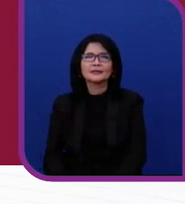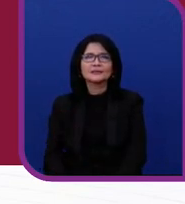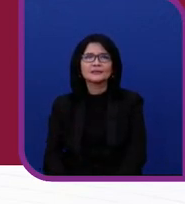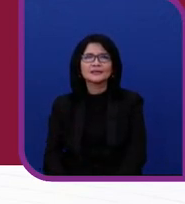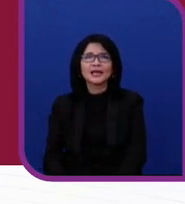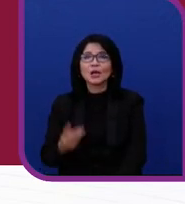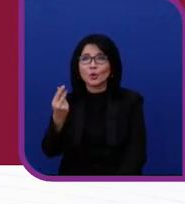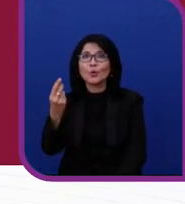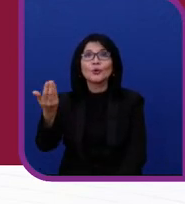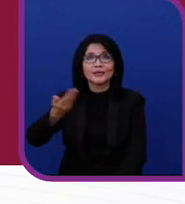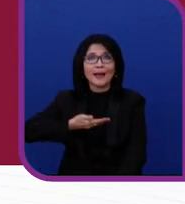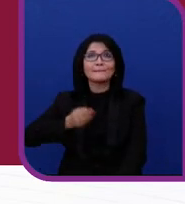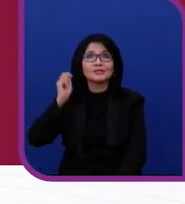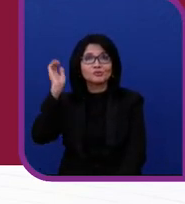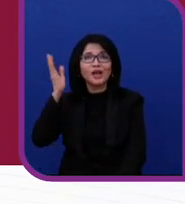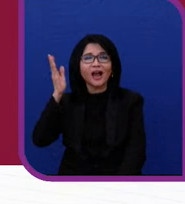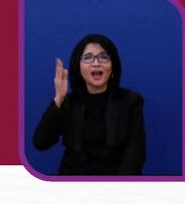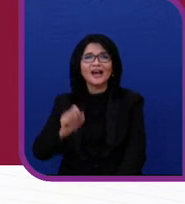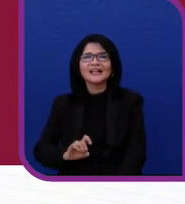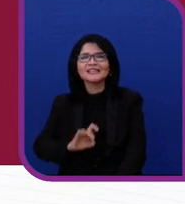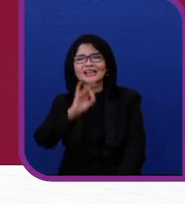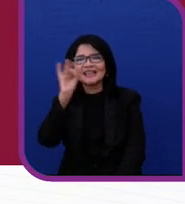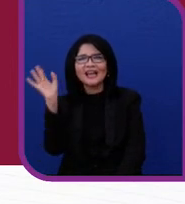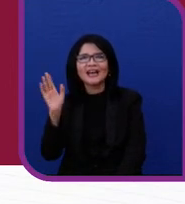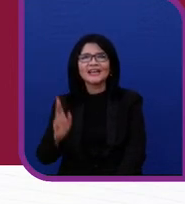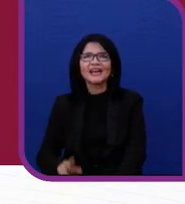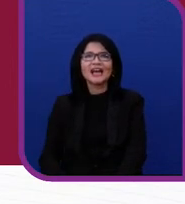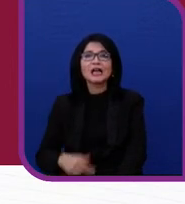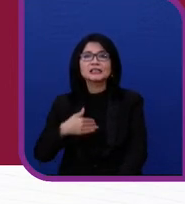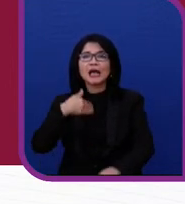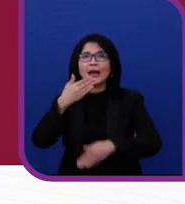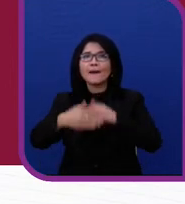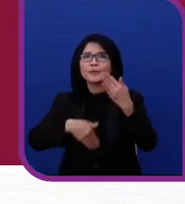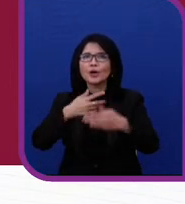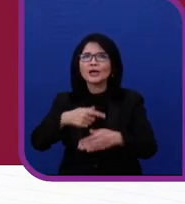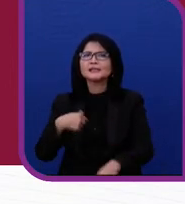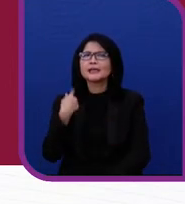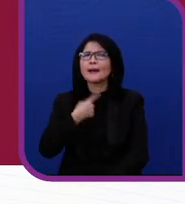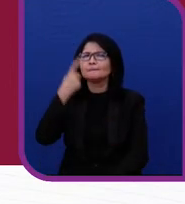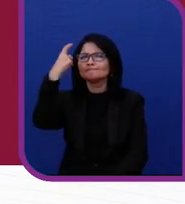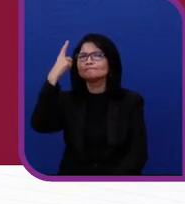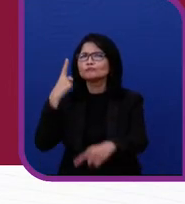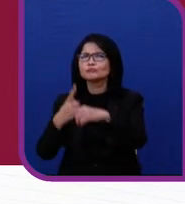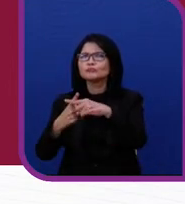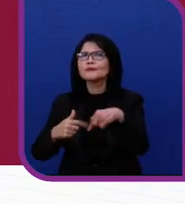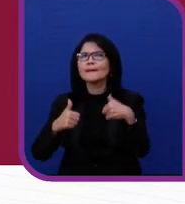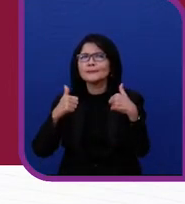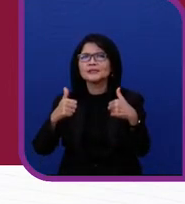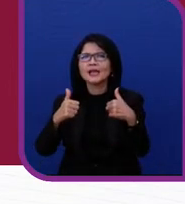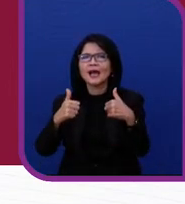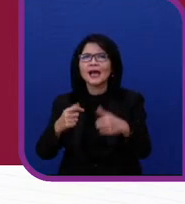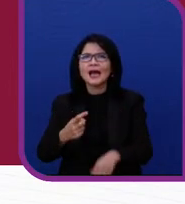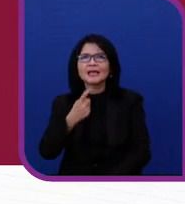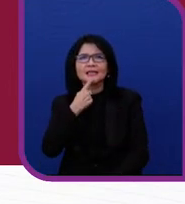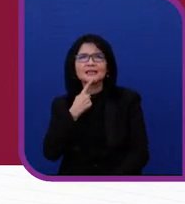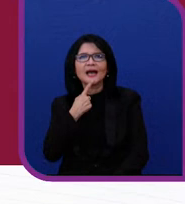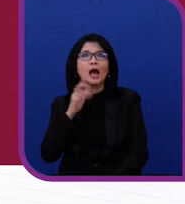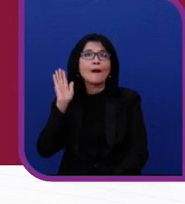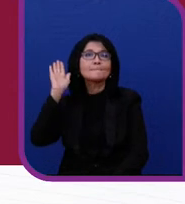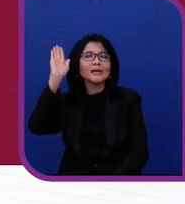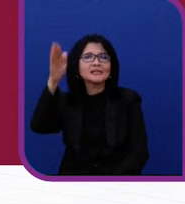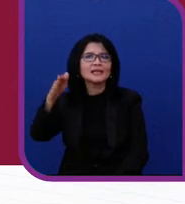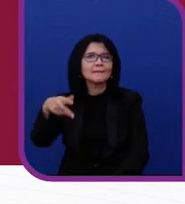East even more optimistic about the picture of the prospect of this A P Project